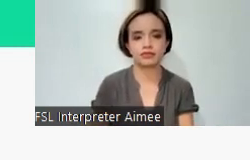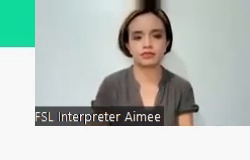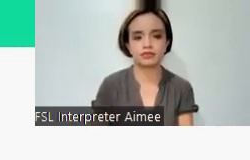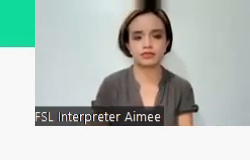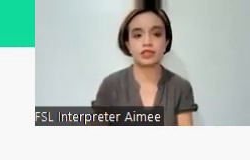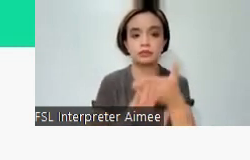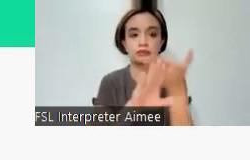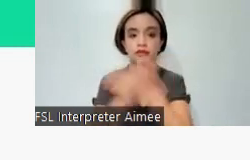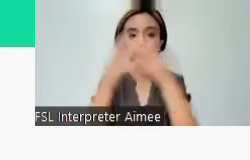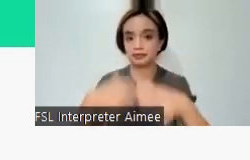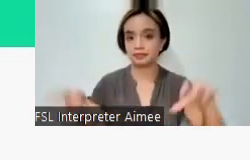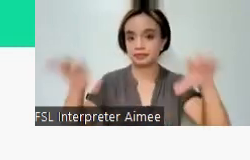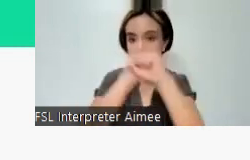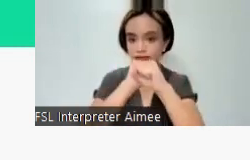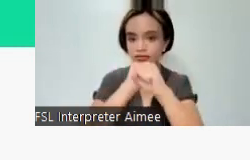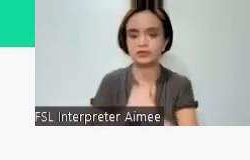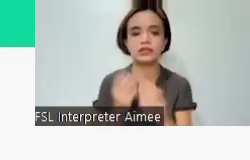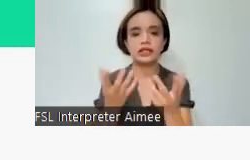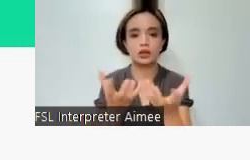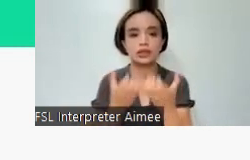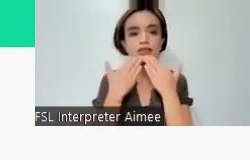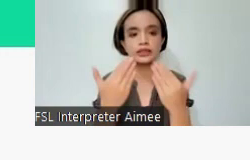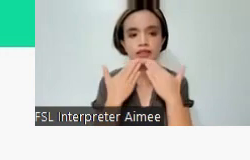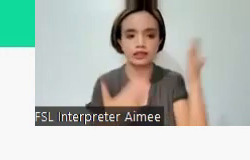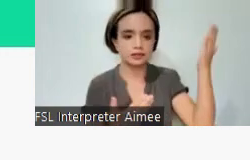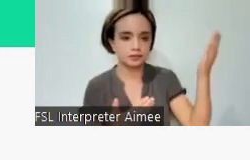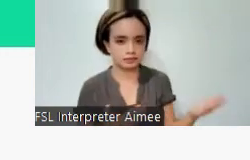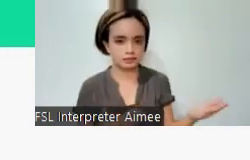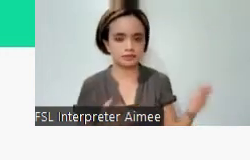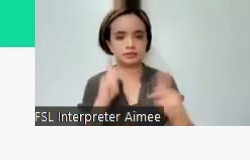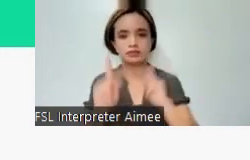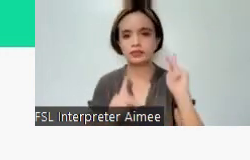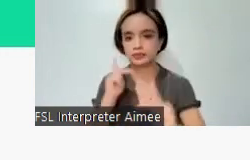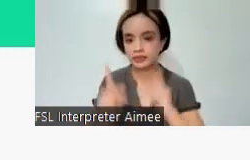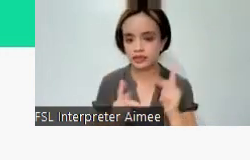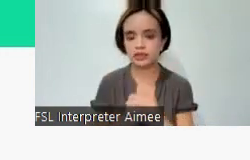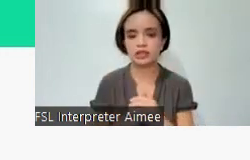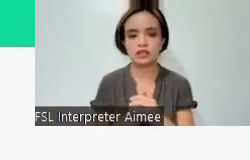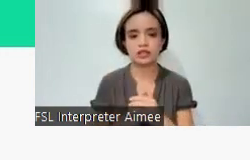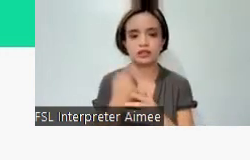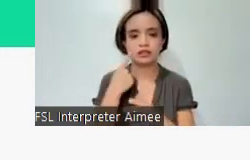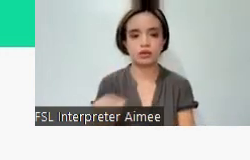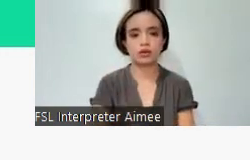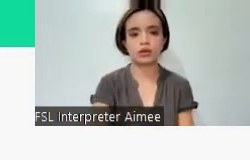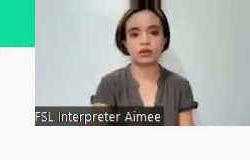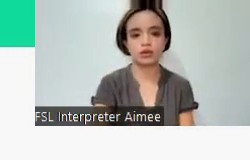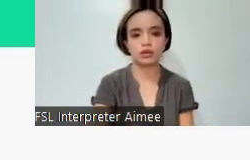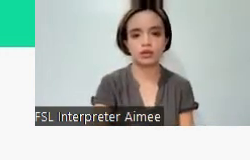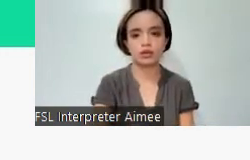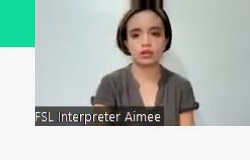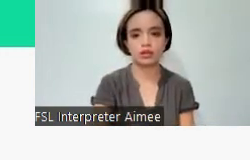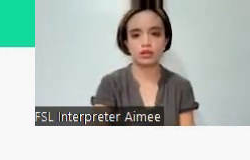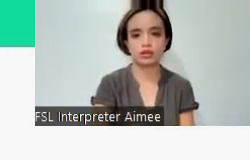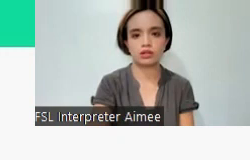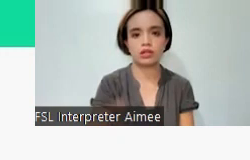Before we end our session, we would like to thank the following individuals for their invaluable assistance in our